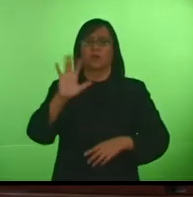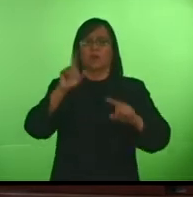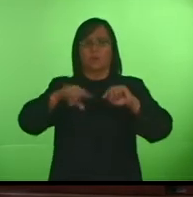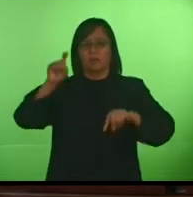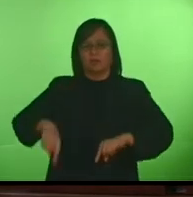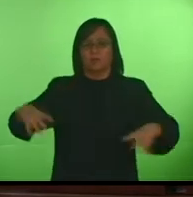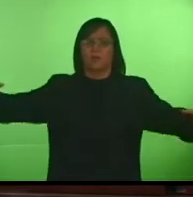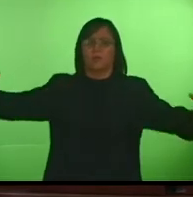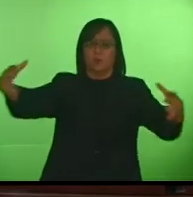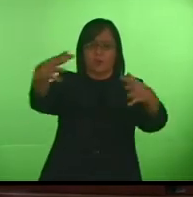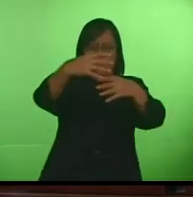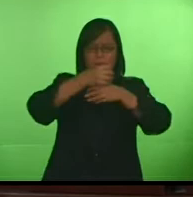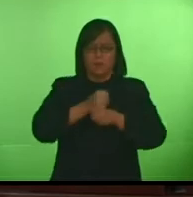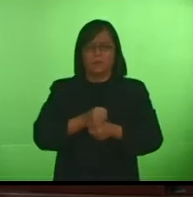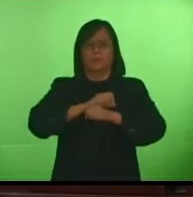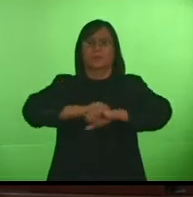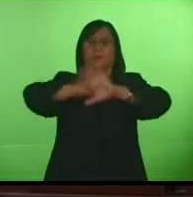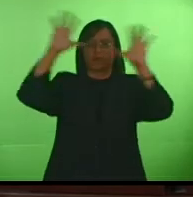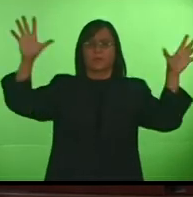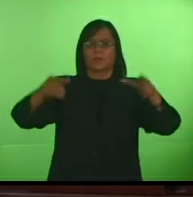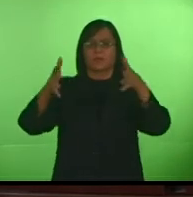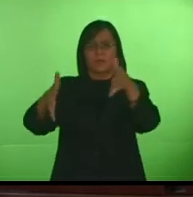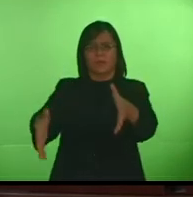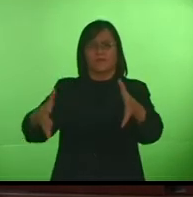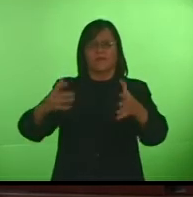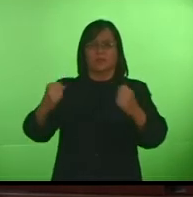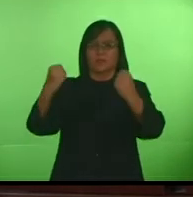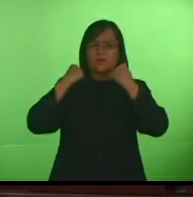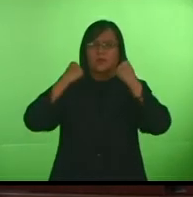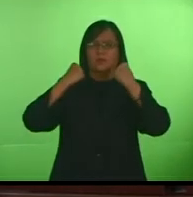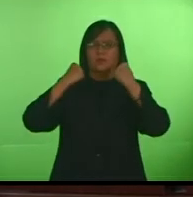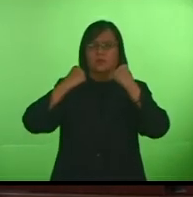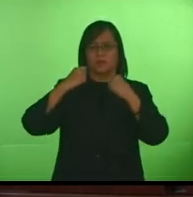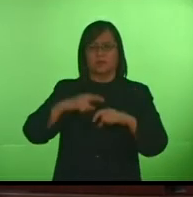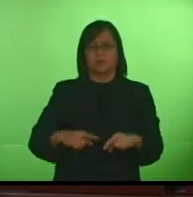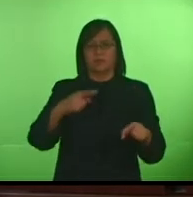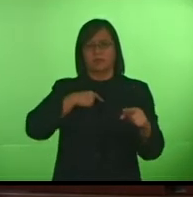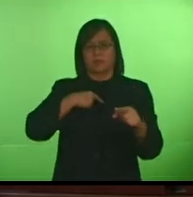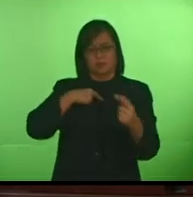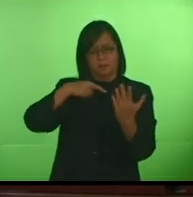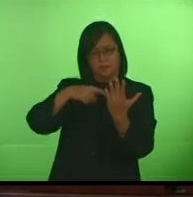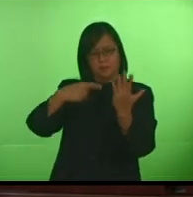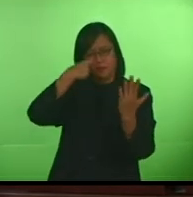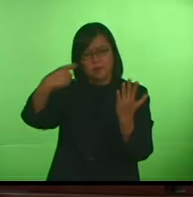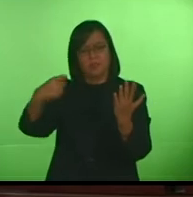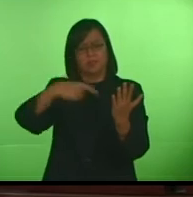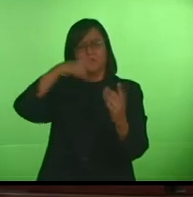together clearly so that it can leave a strong impression to the readers.